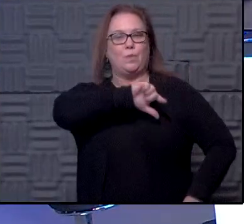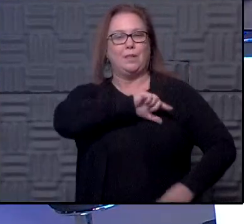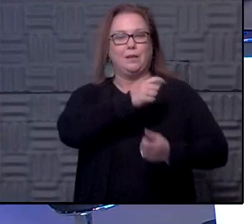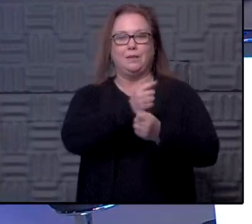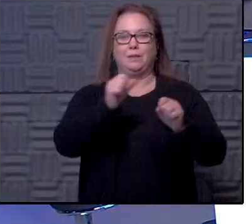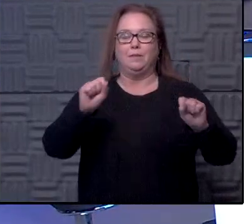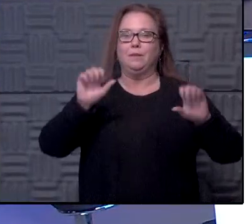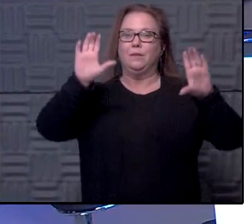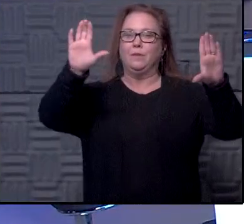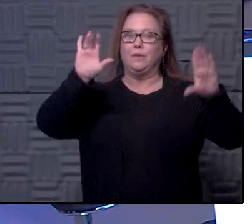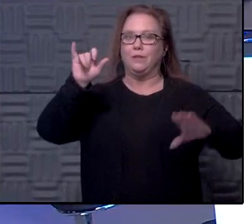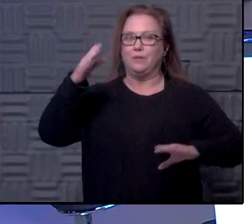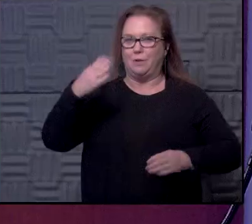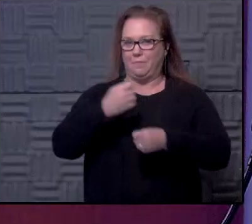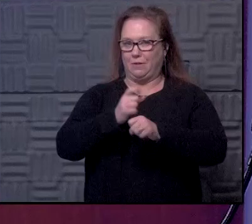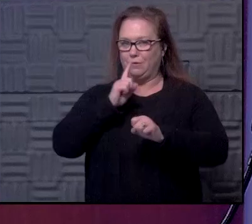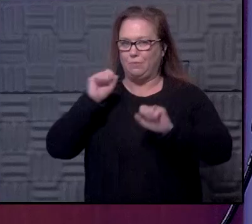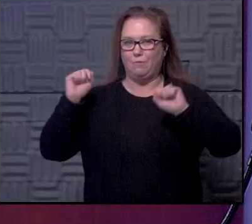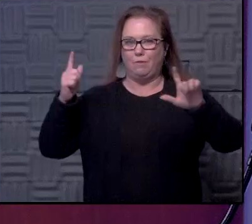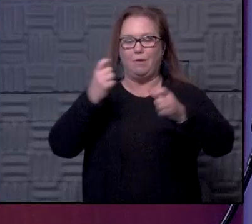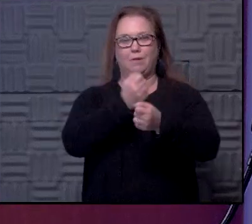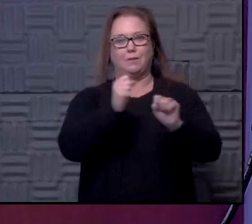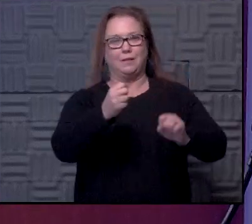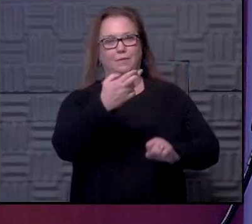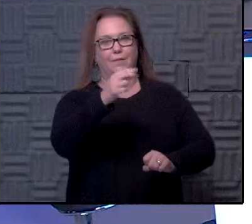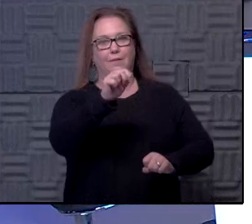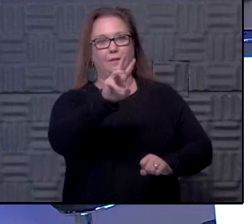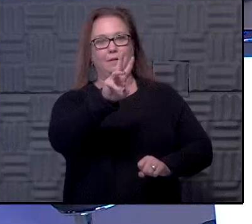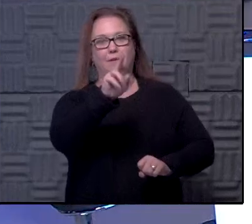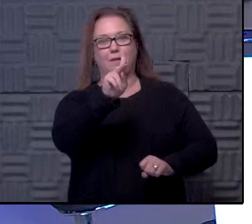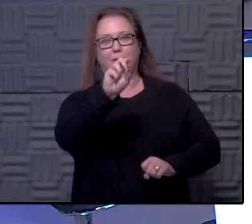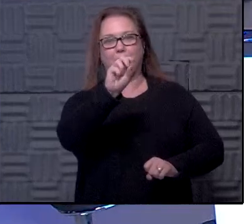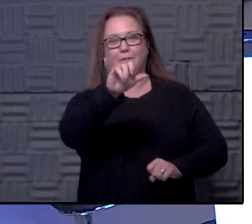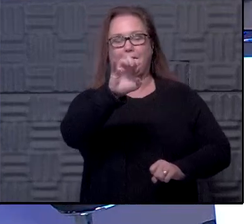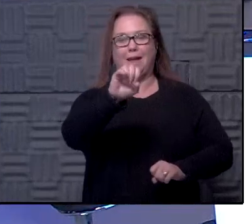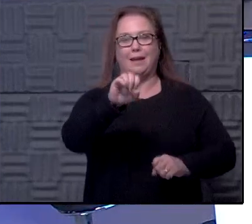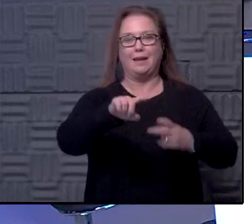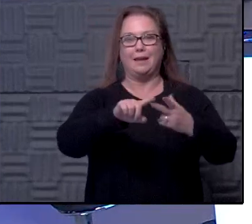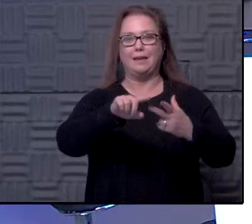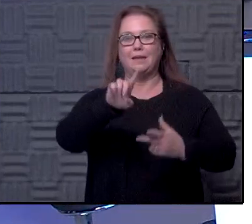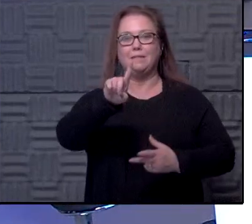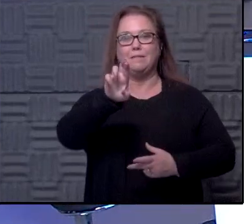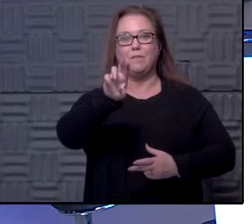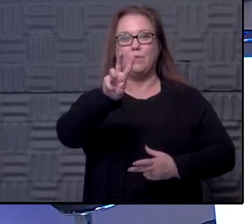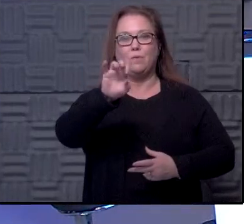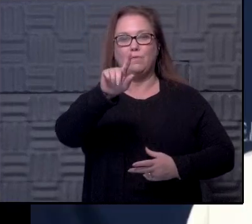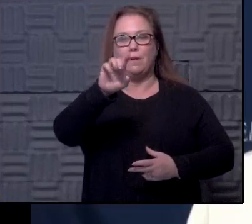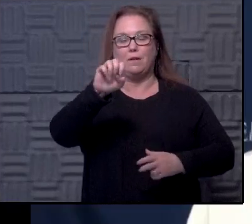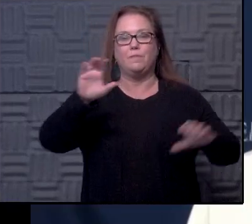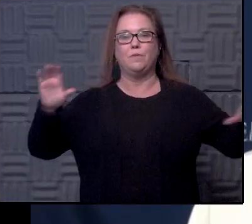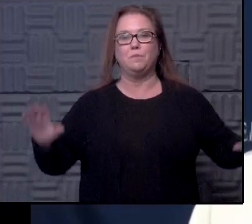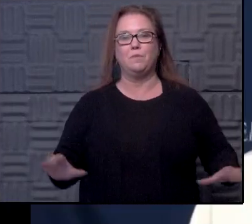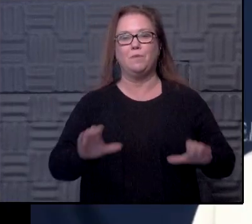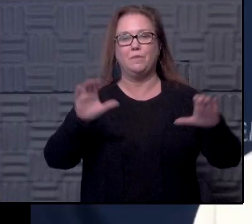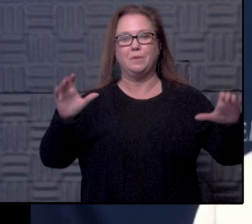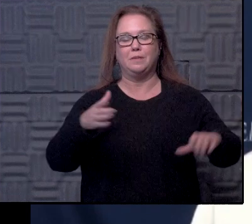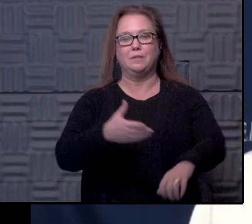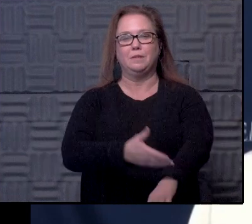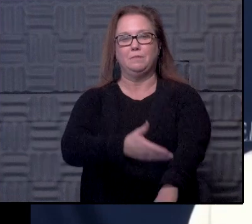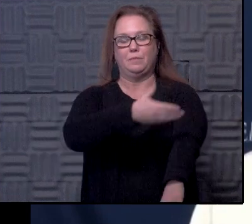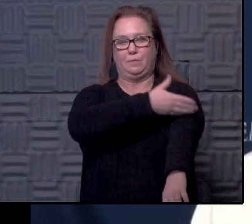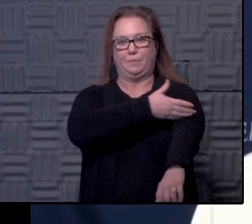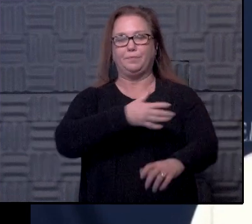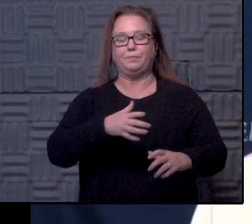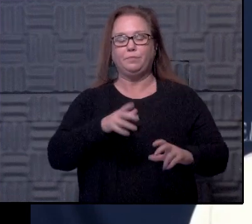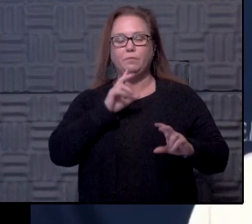does a great job of keeping us all safe. And of course, Hawkeye. And also joining us is David Wild, VP of Performance Improvement. He's going to take us,